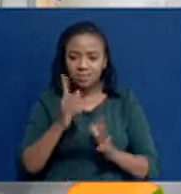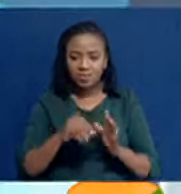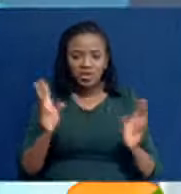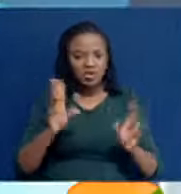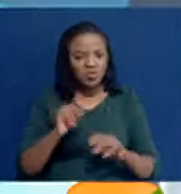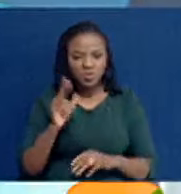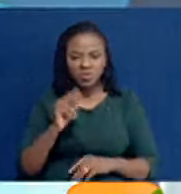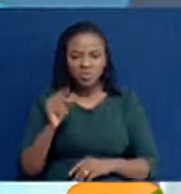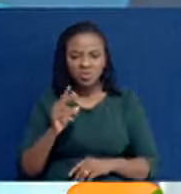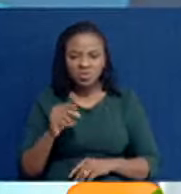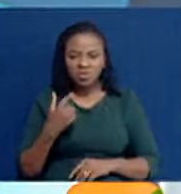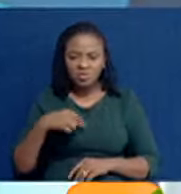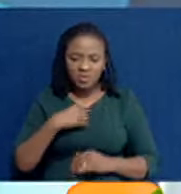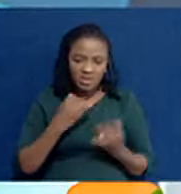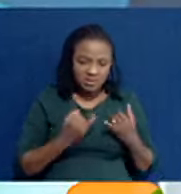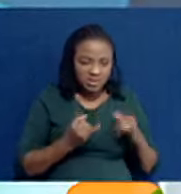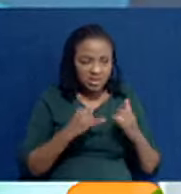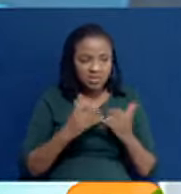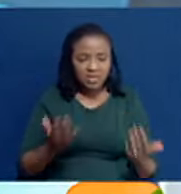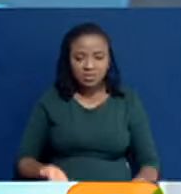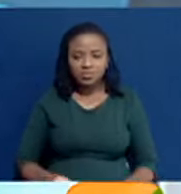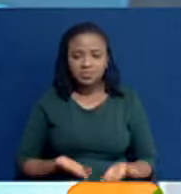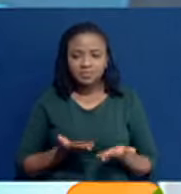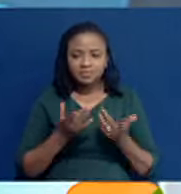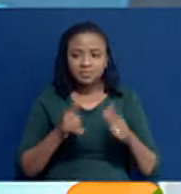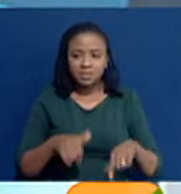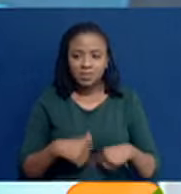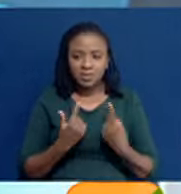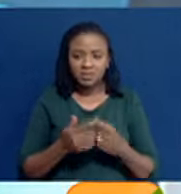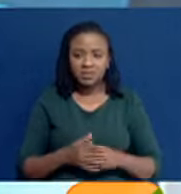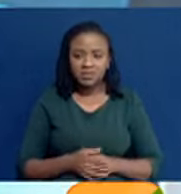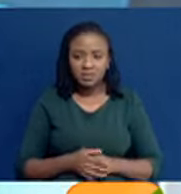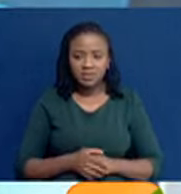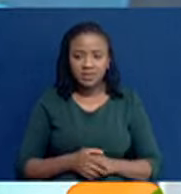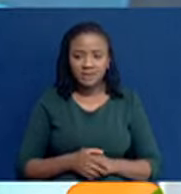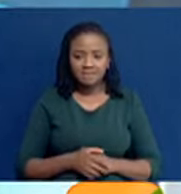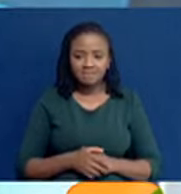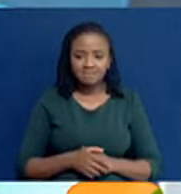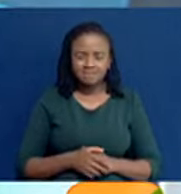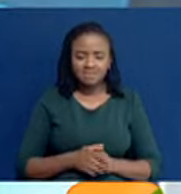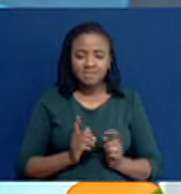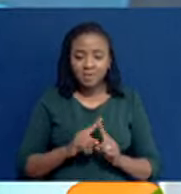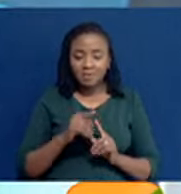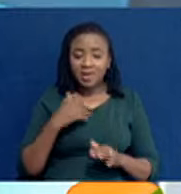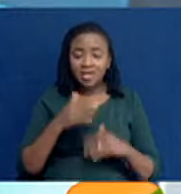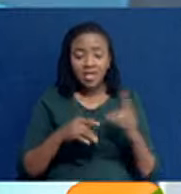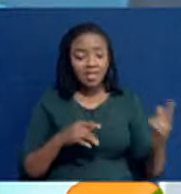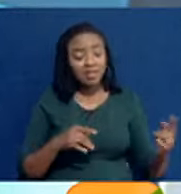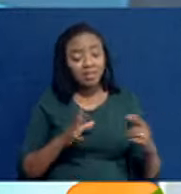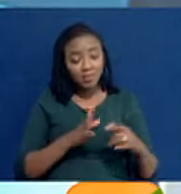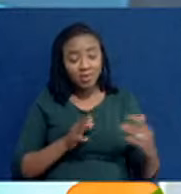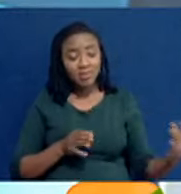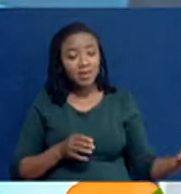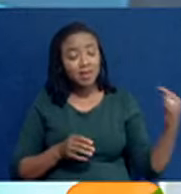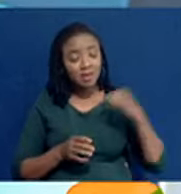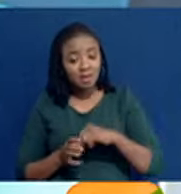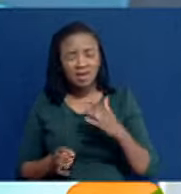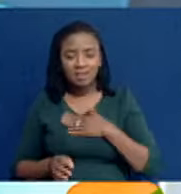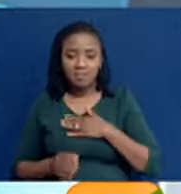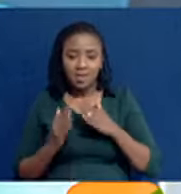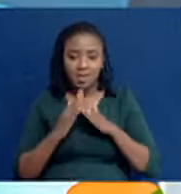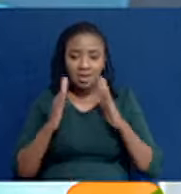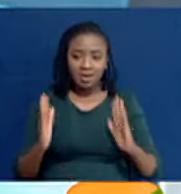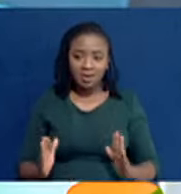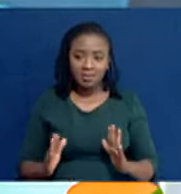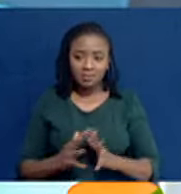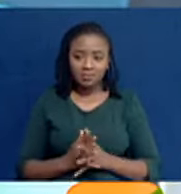just rebuilding ourselves again. We have been out too long. And they came home, led by Virginia Kiruba,